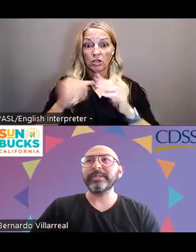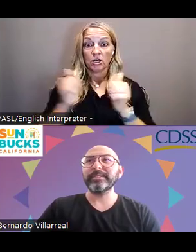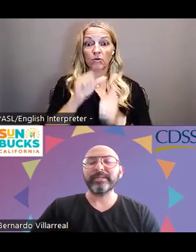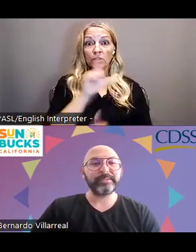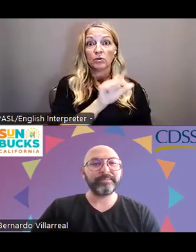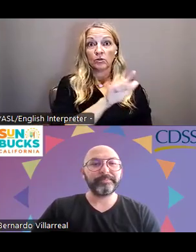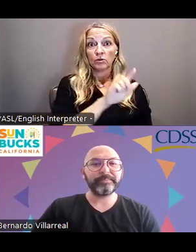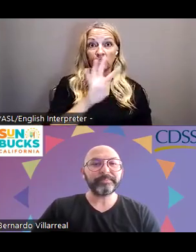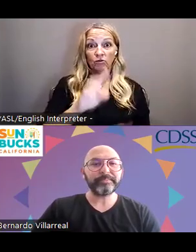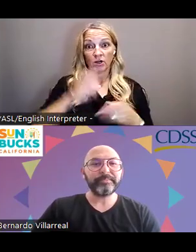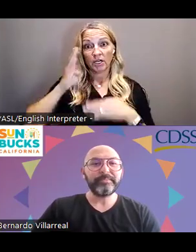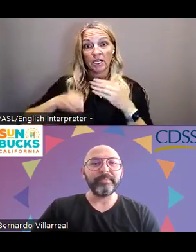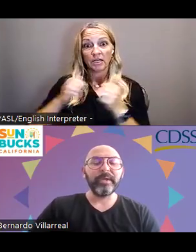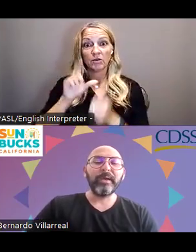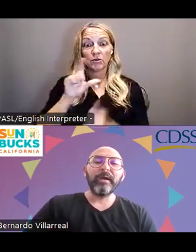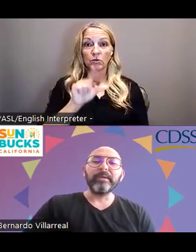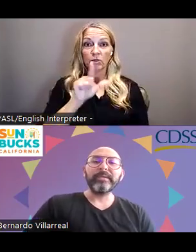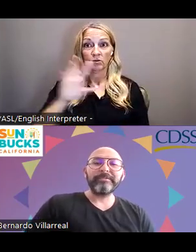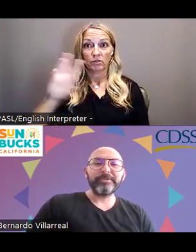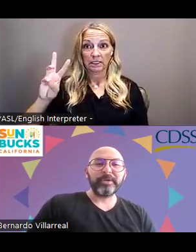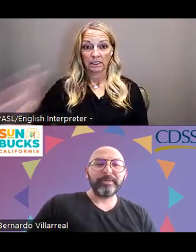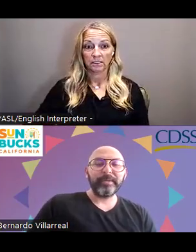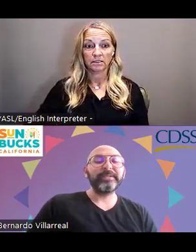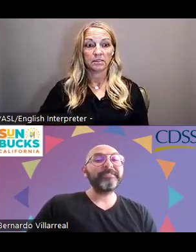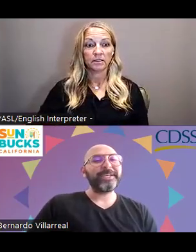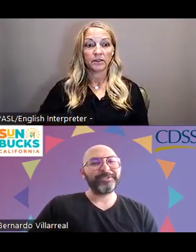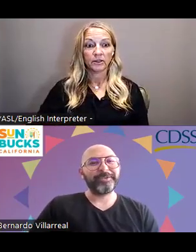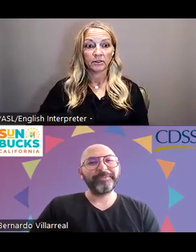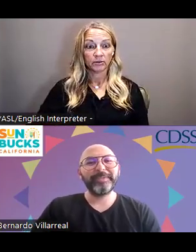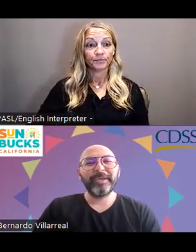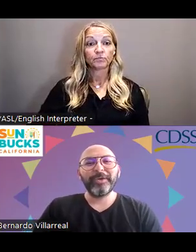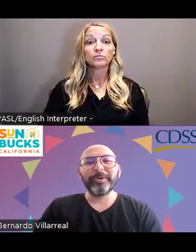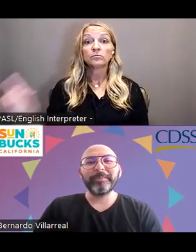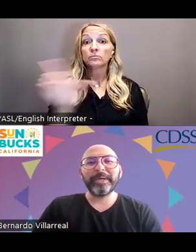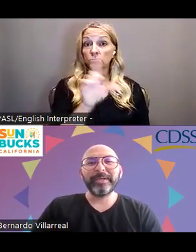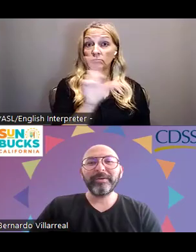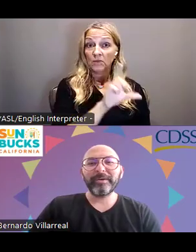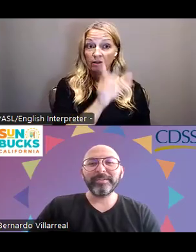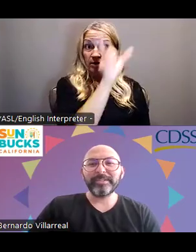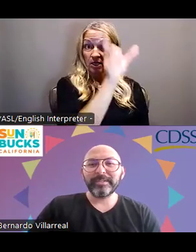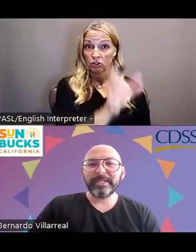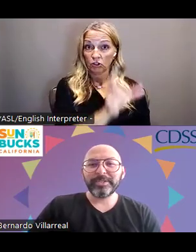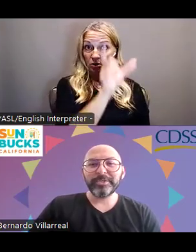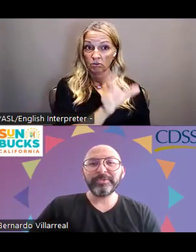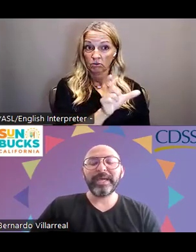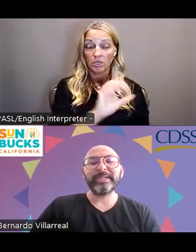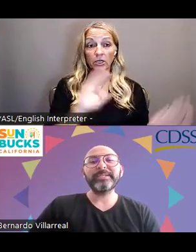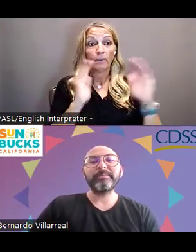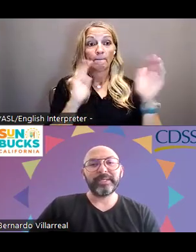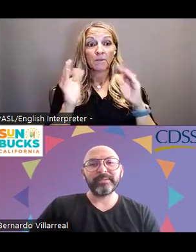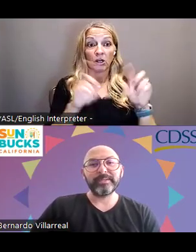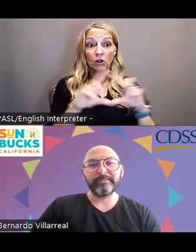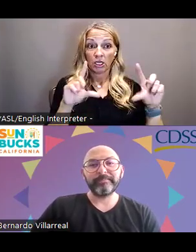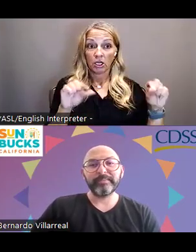with 2026. On the left-hand chart, we're comparing cards